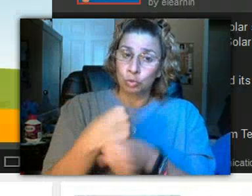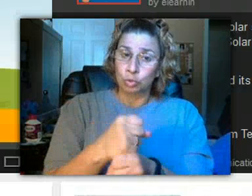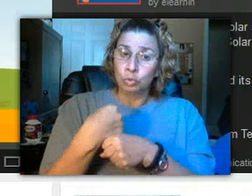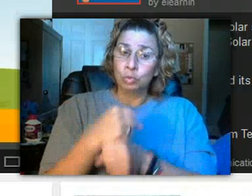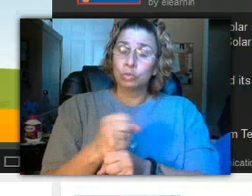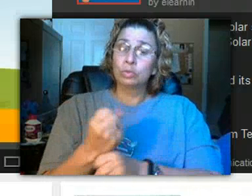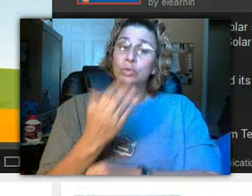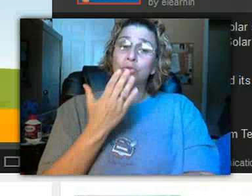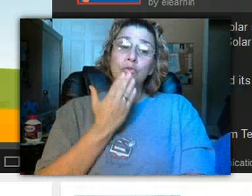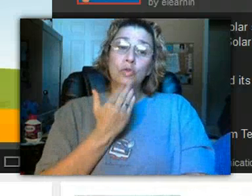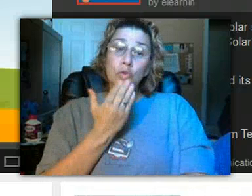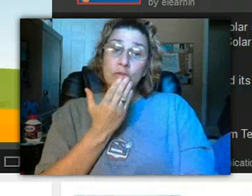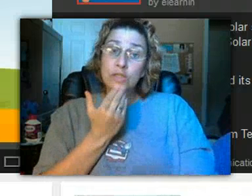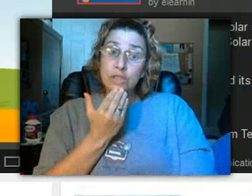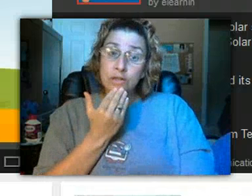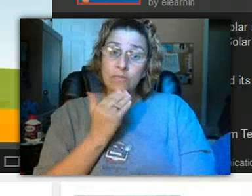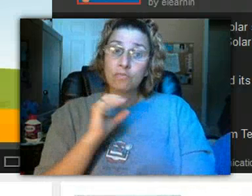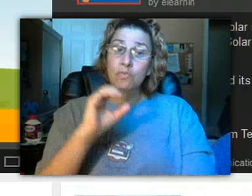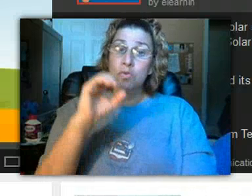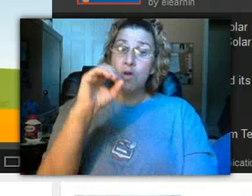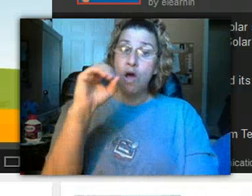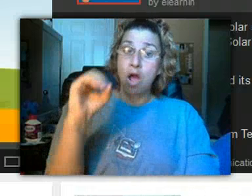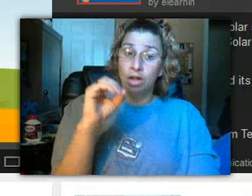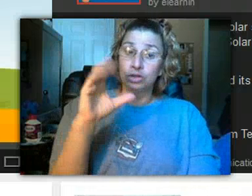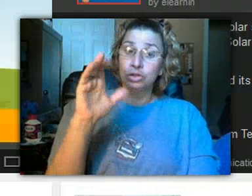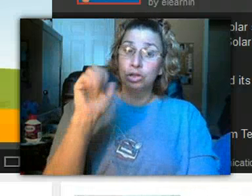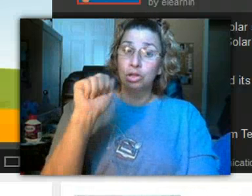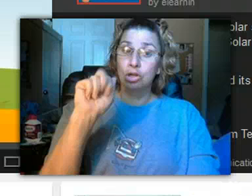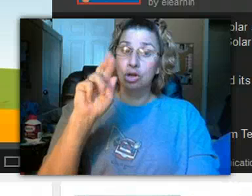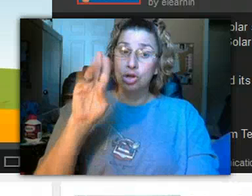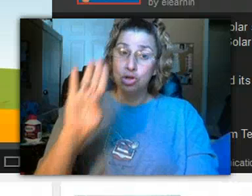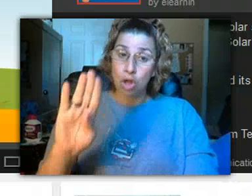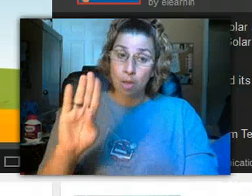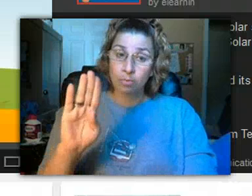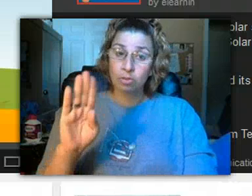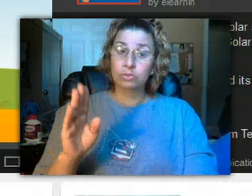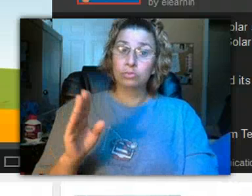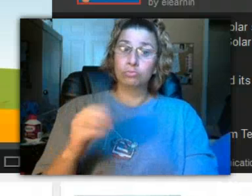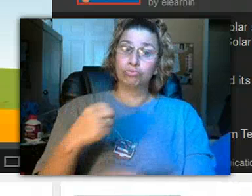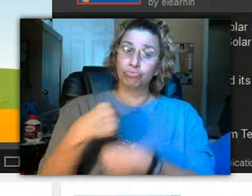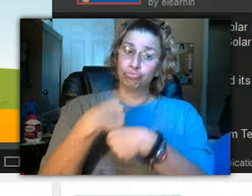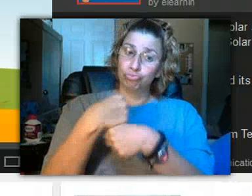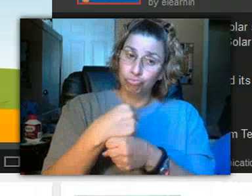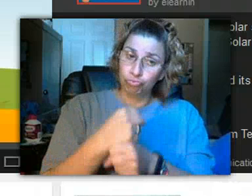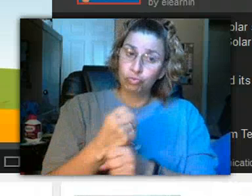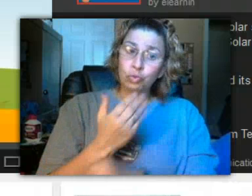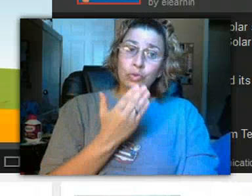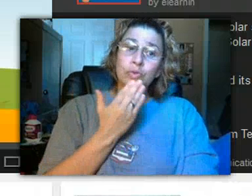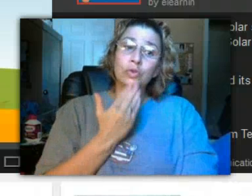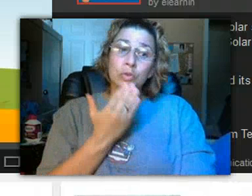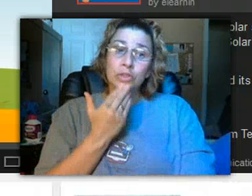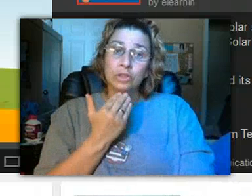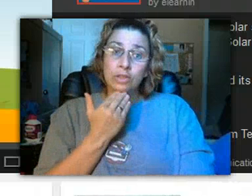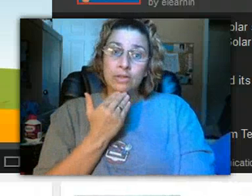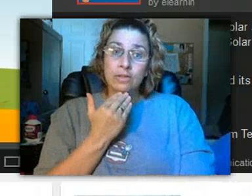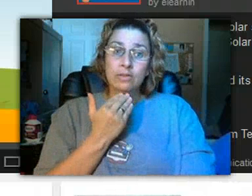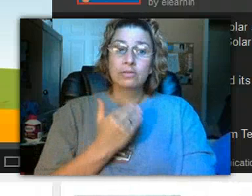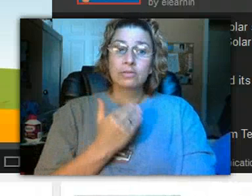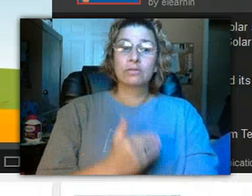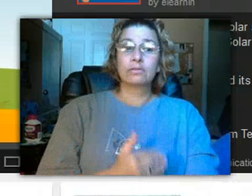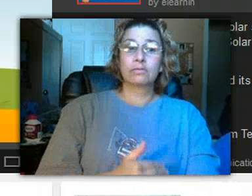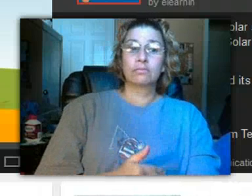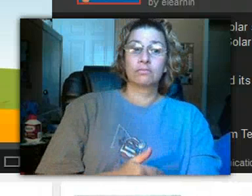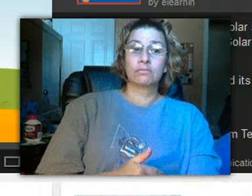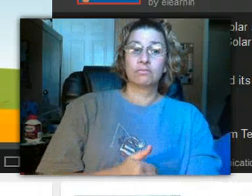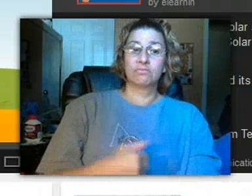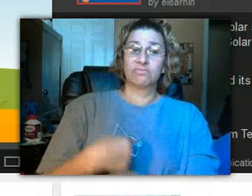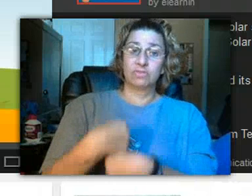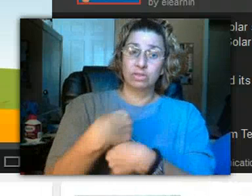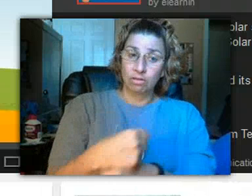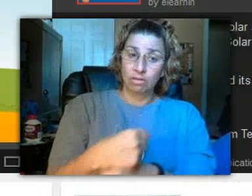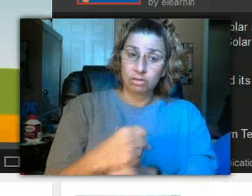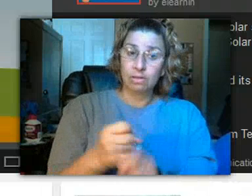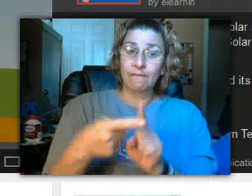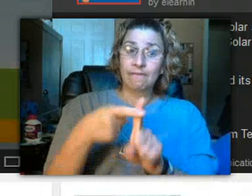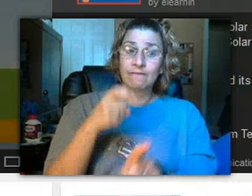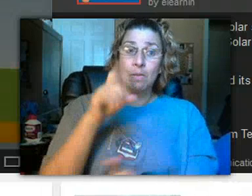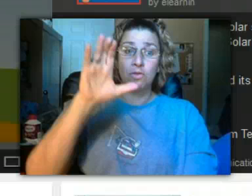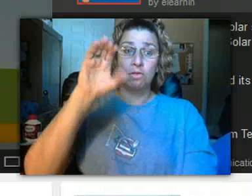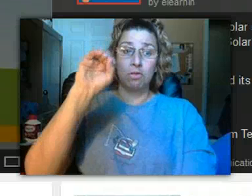and oxygen. Carbohydrates, which are a form of glucose, are synthesized from carbon dioxide and